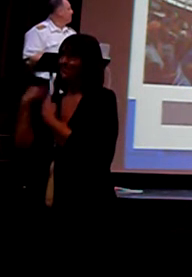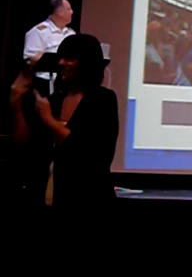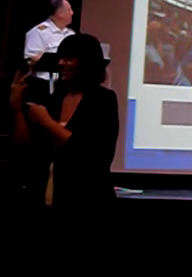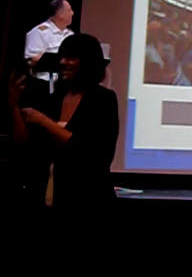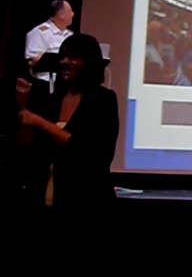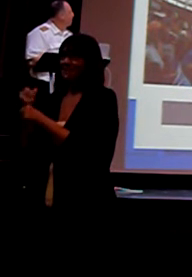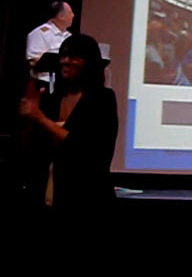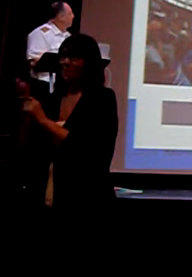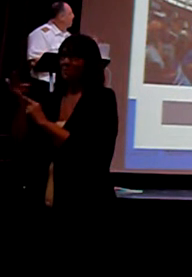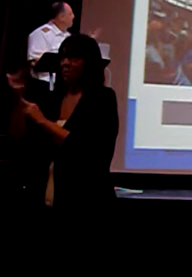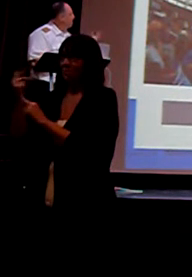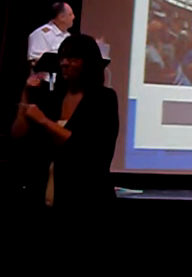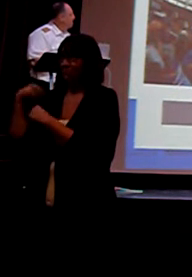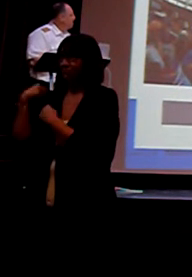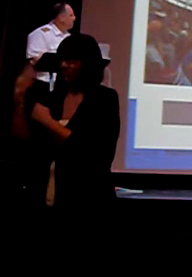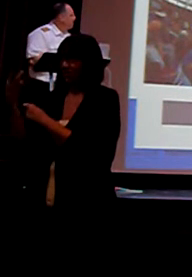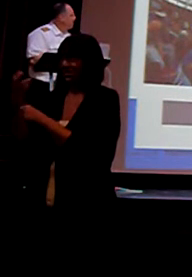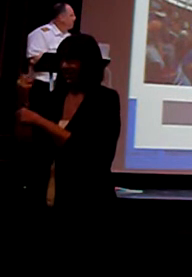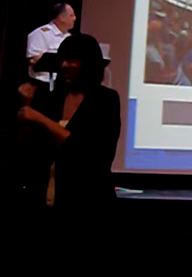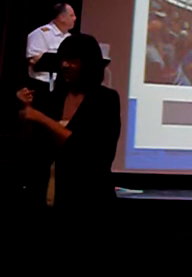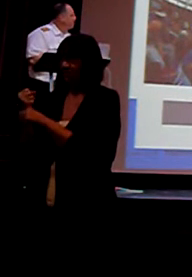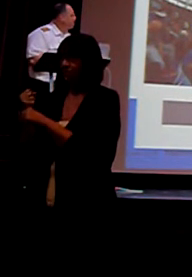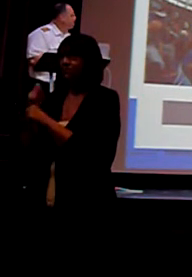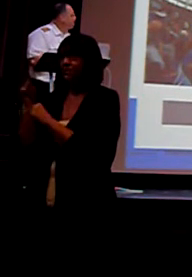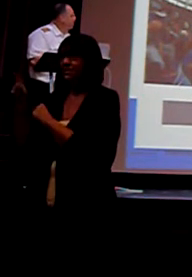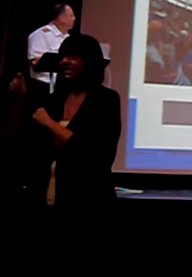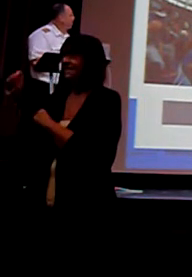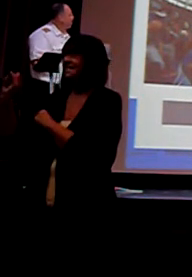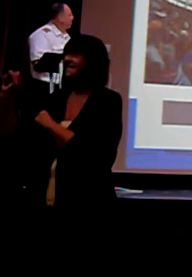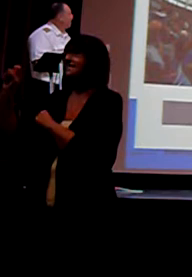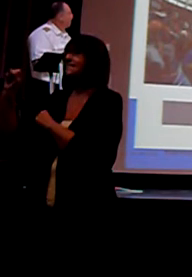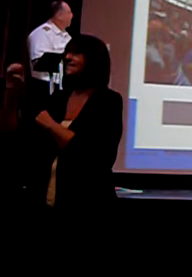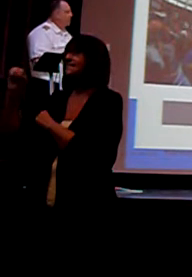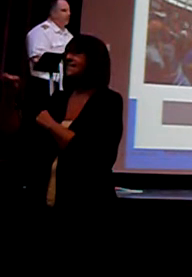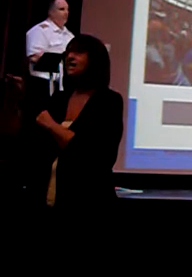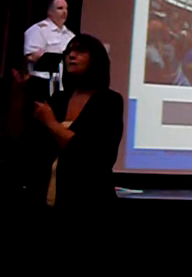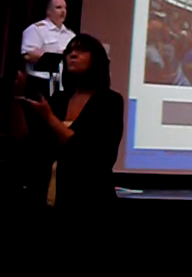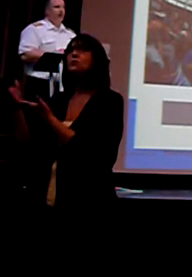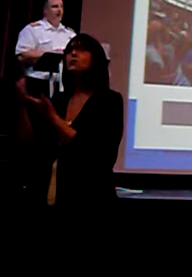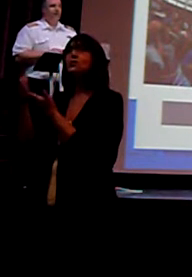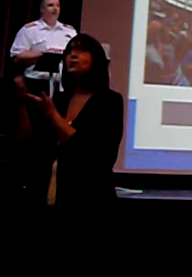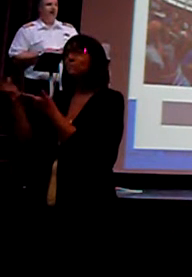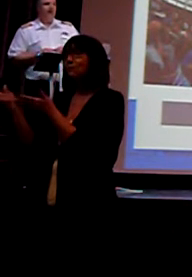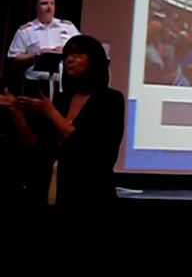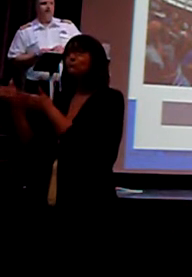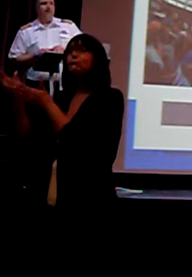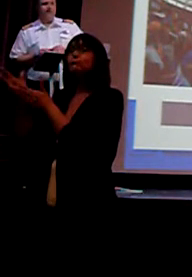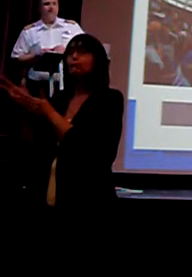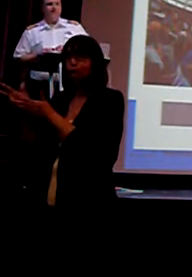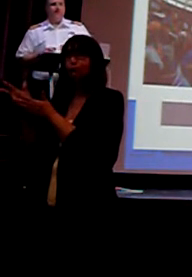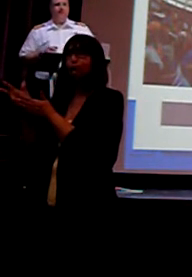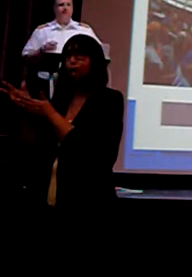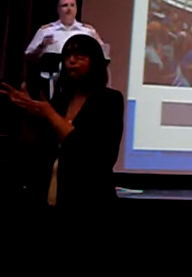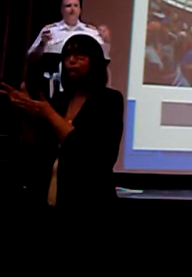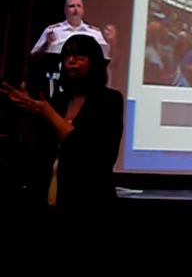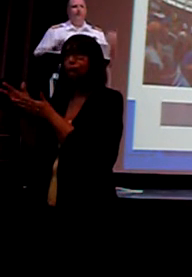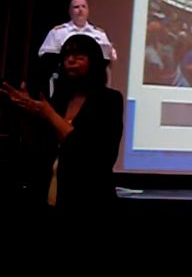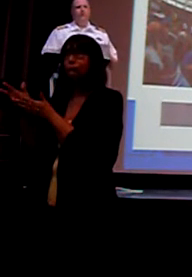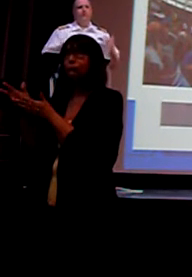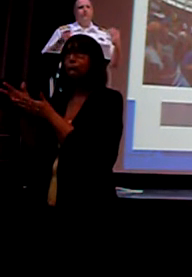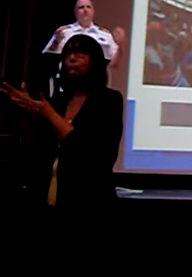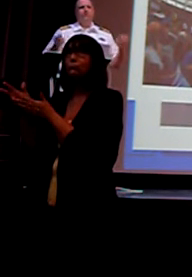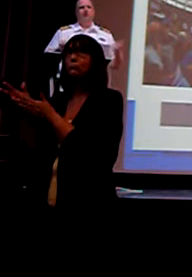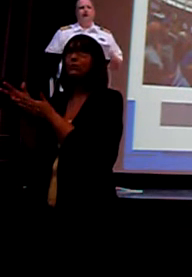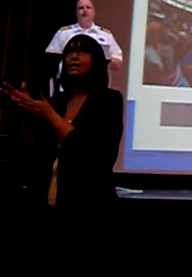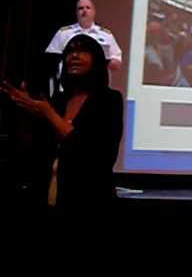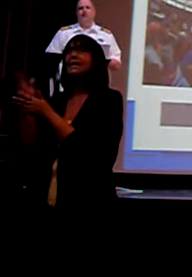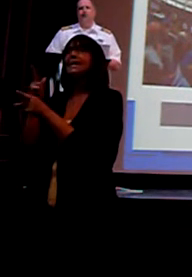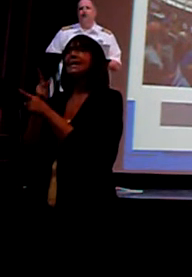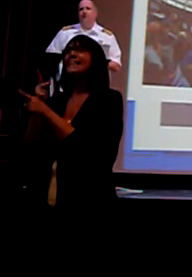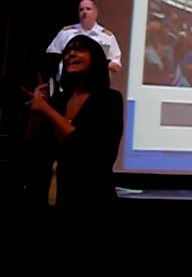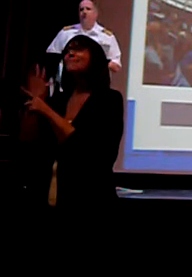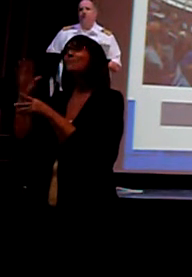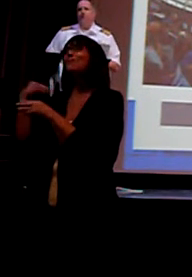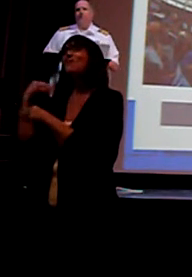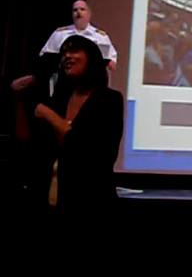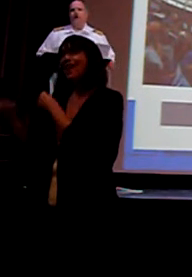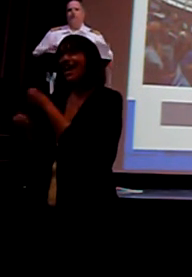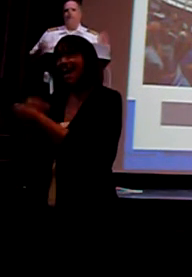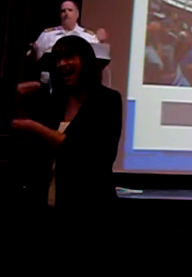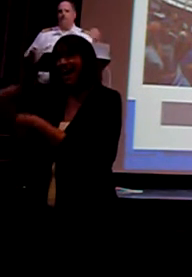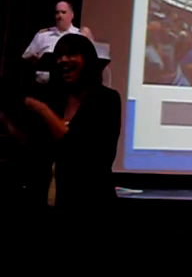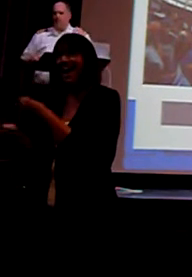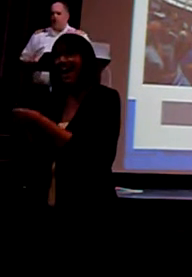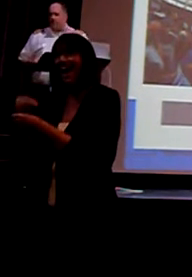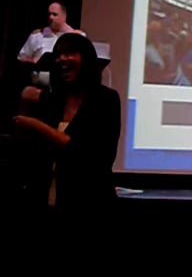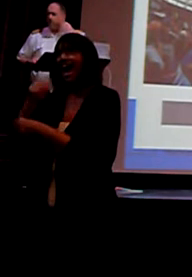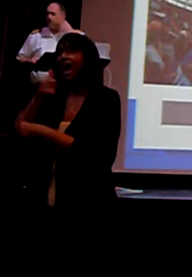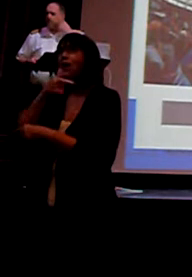6 years, but it is one of the steamships that they docked there, and to keep the legacy of that